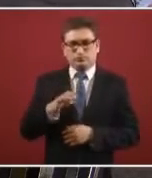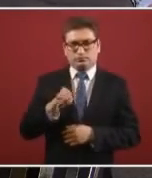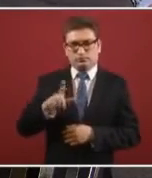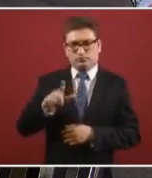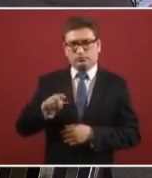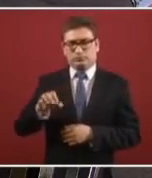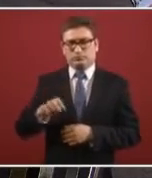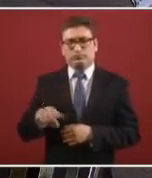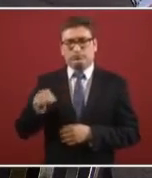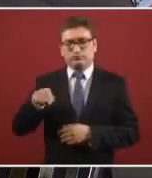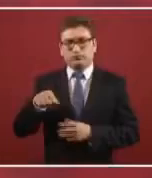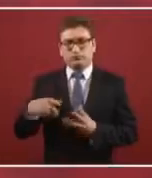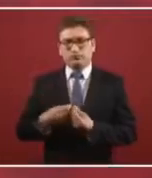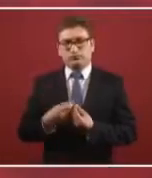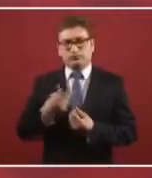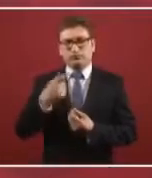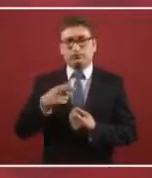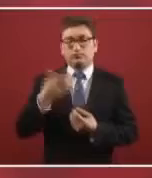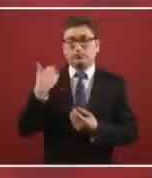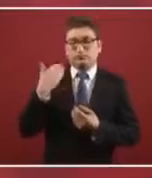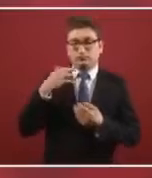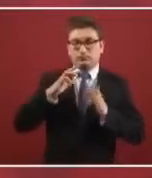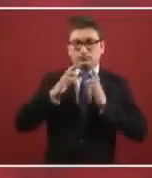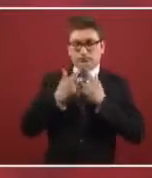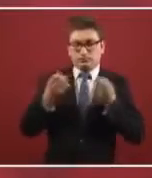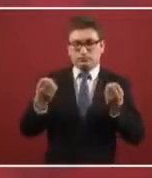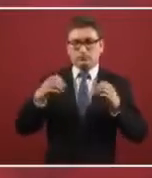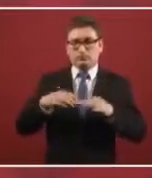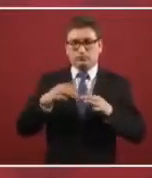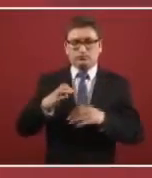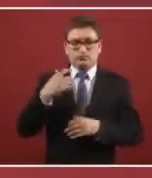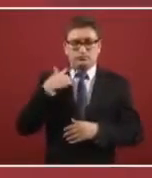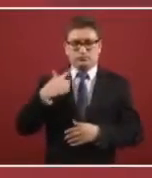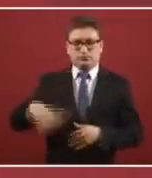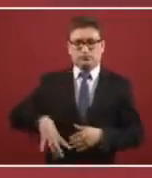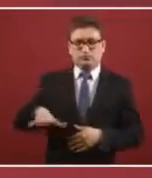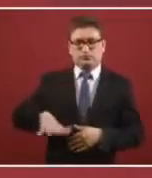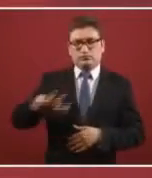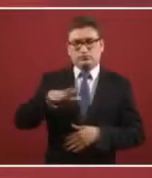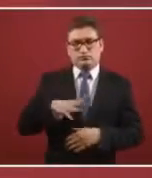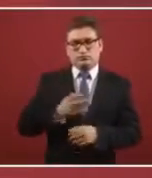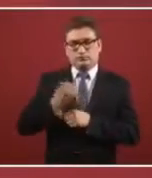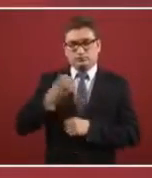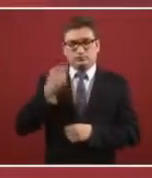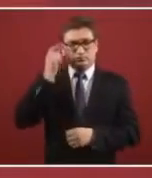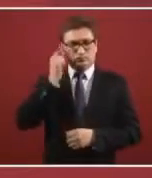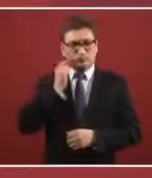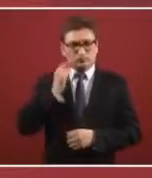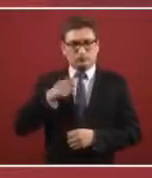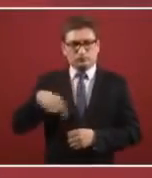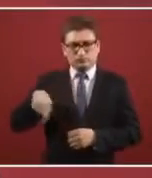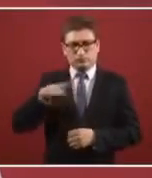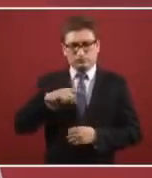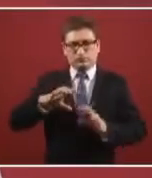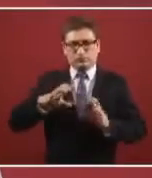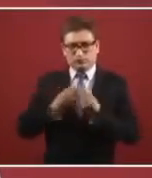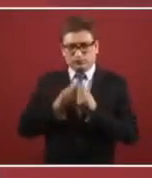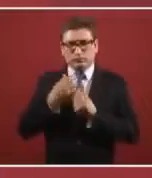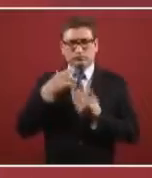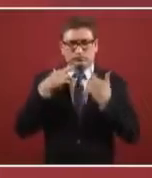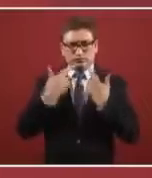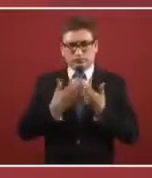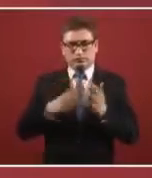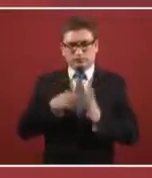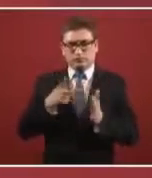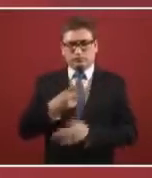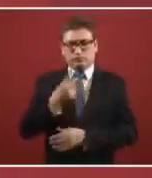And I última want to point reunión out con the los last meeting exfuncionarios del with the gobierno del ex-functionaries estado of the Guerrero. government of Hemos Guerrero. tenido dos reuniones We've de trabajo had